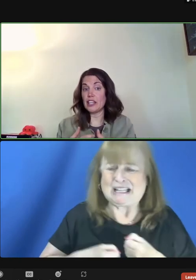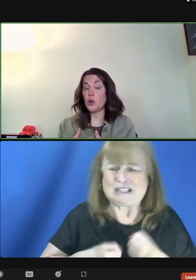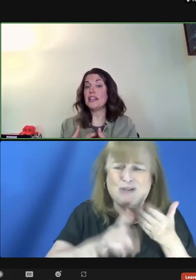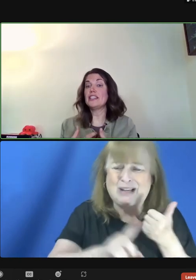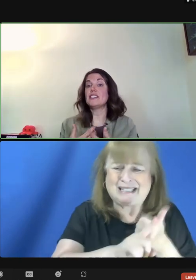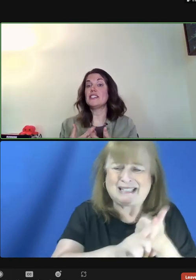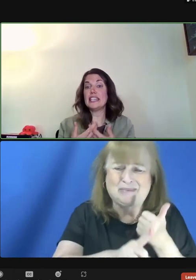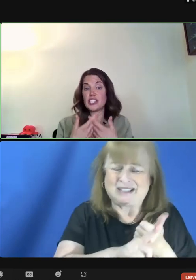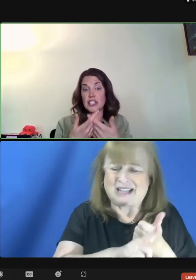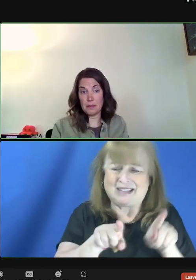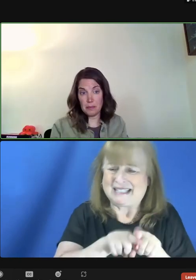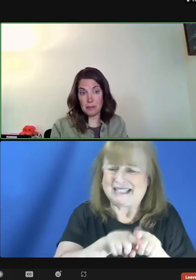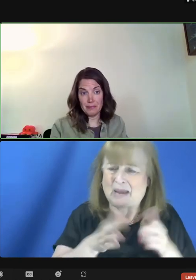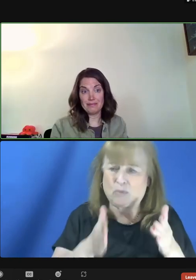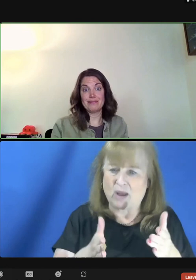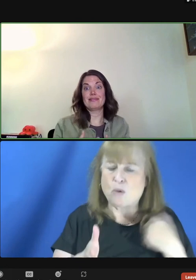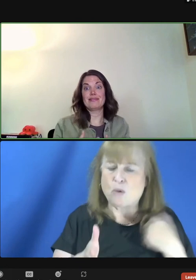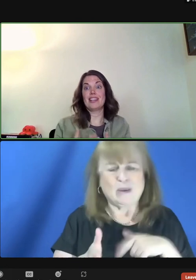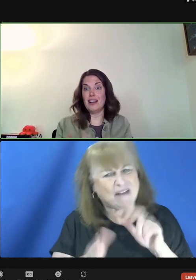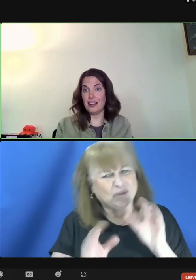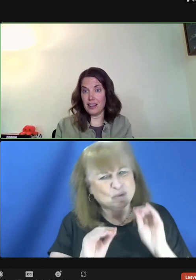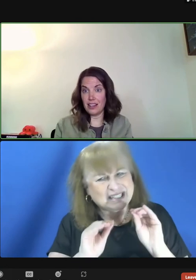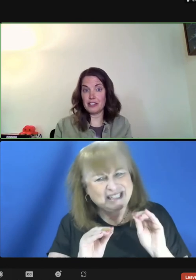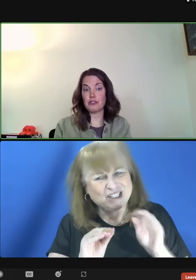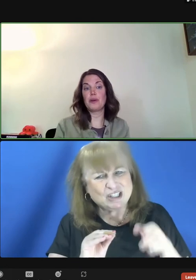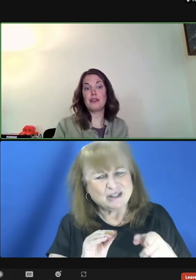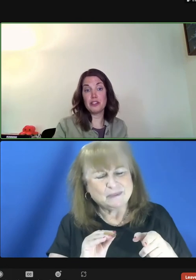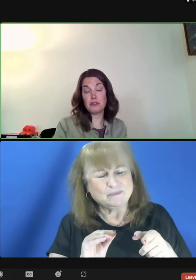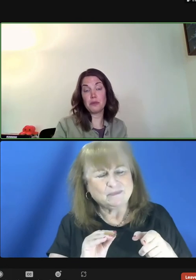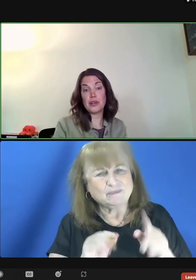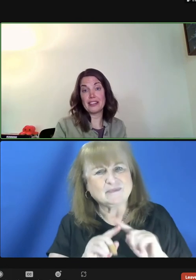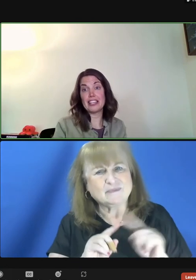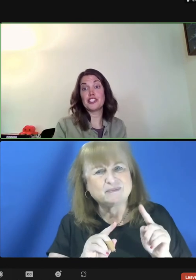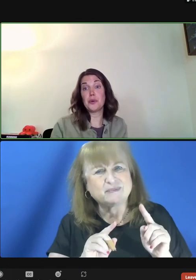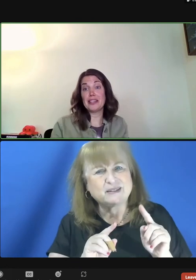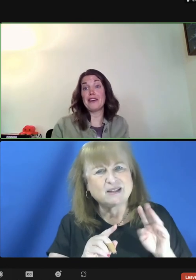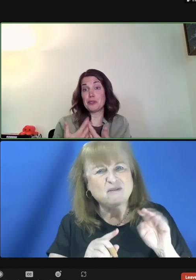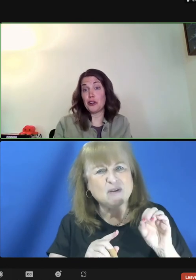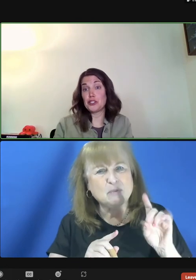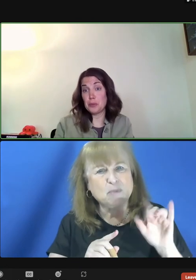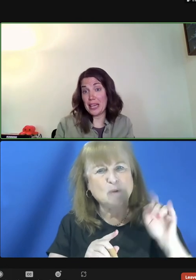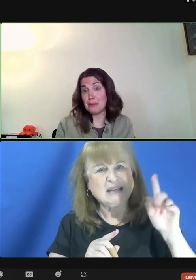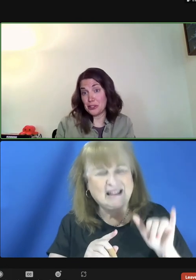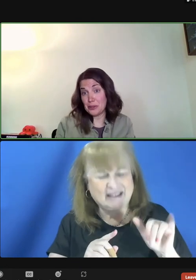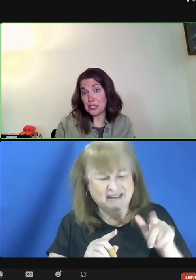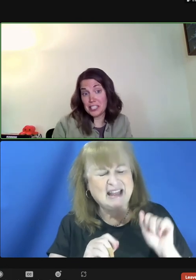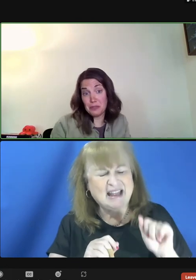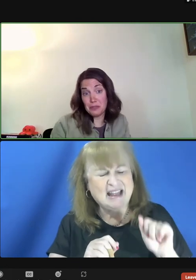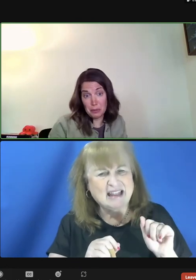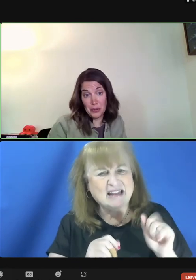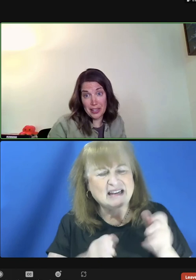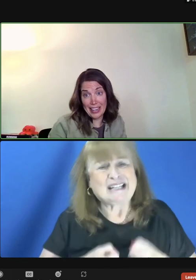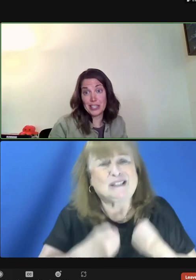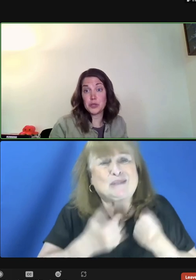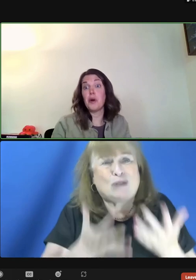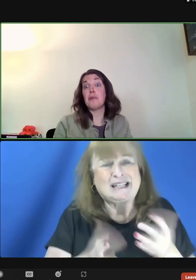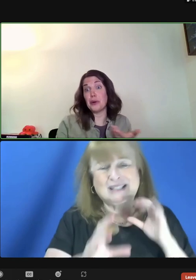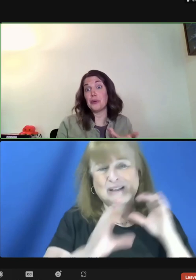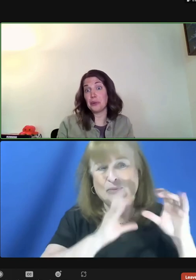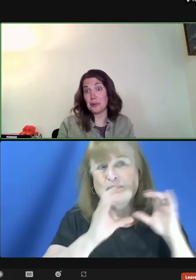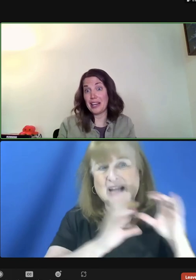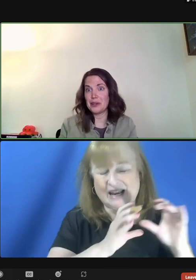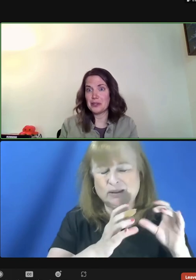in the modality, we need to teach them a different modality to allow them to also be able to expressively